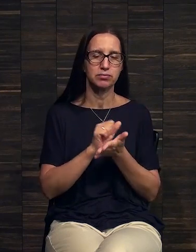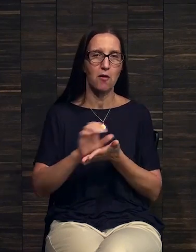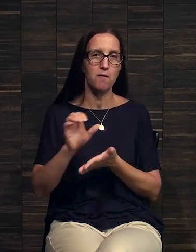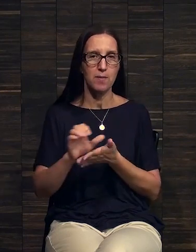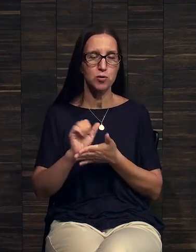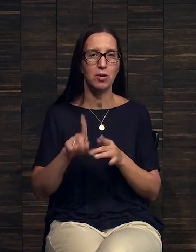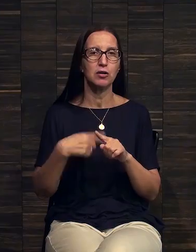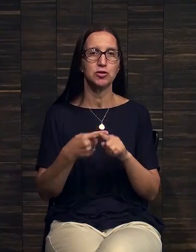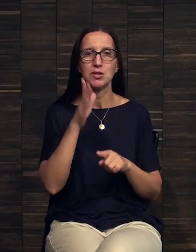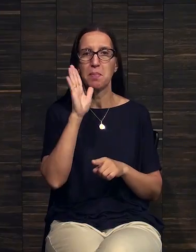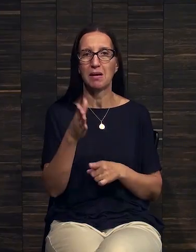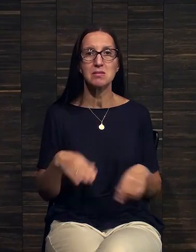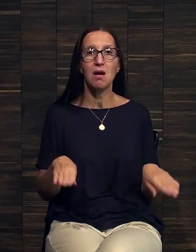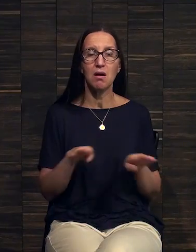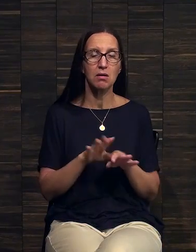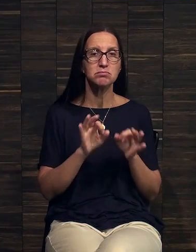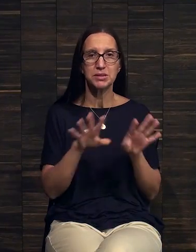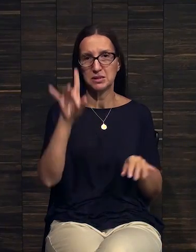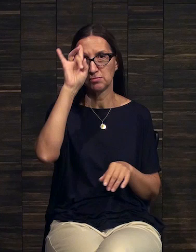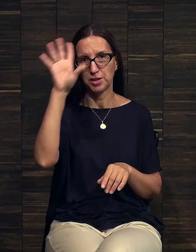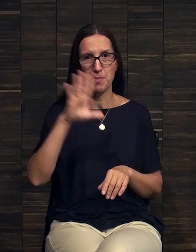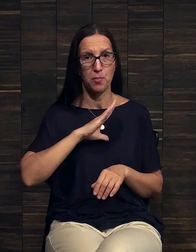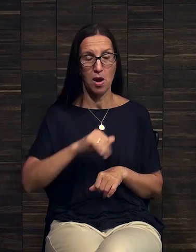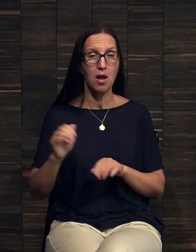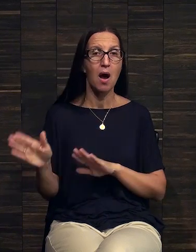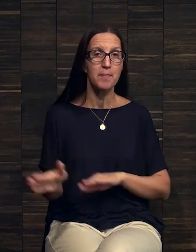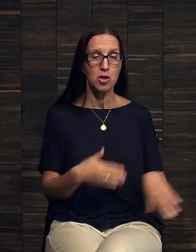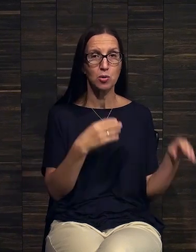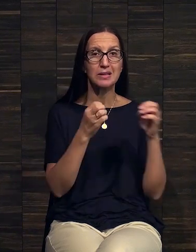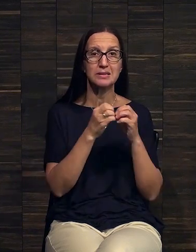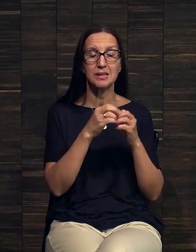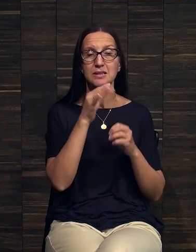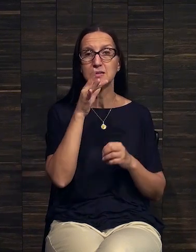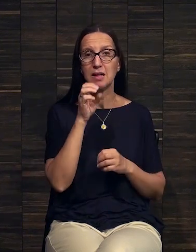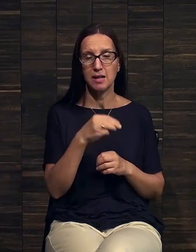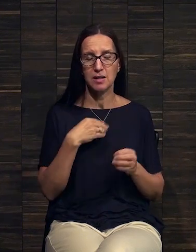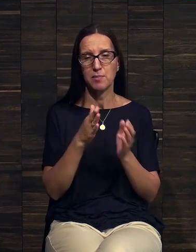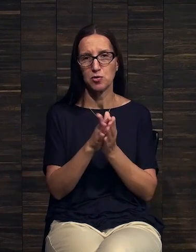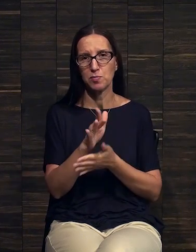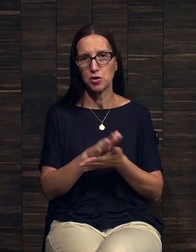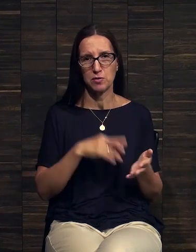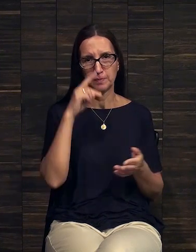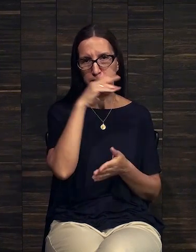survived 60 issues and was seized in 10 years.